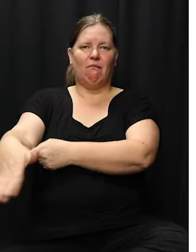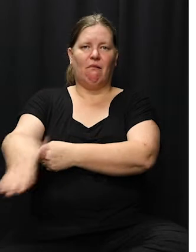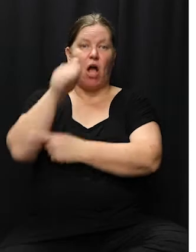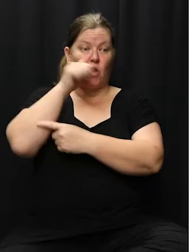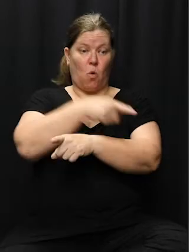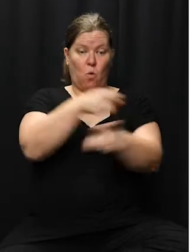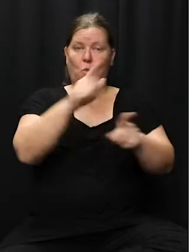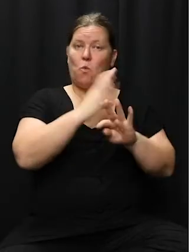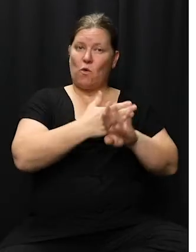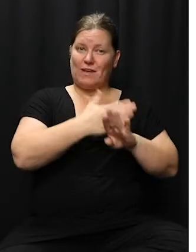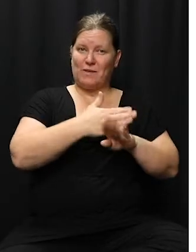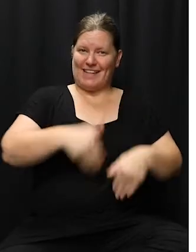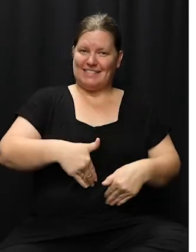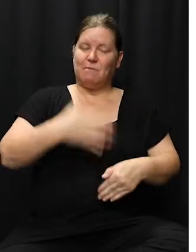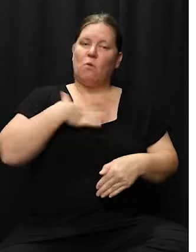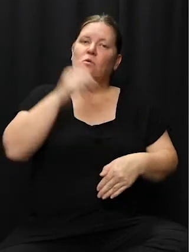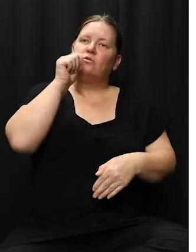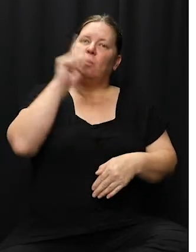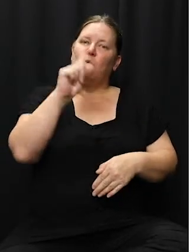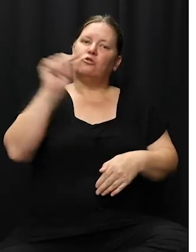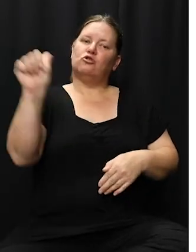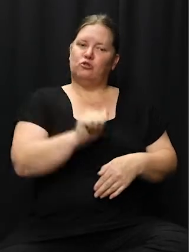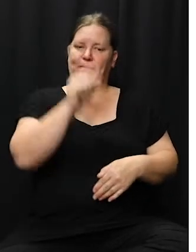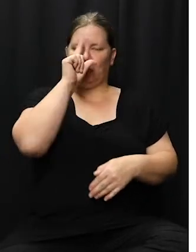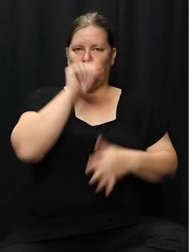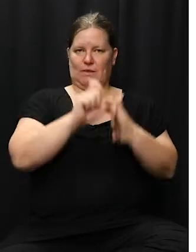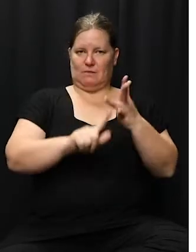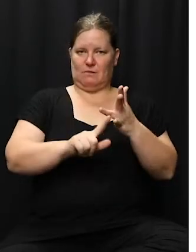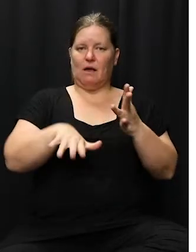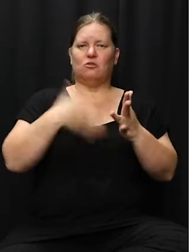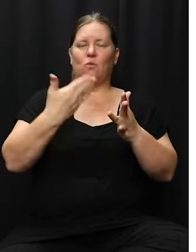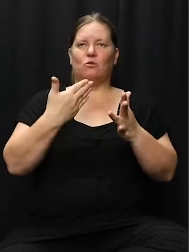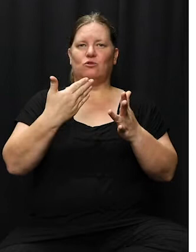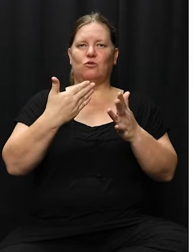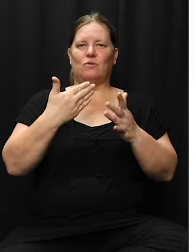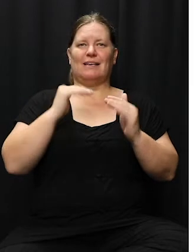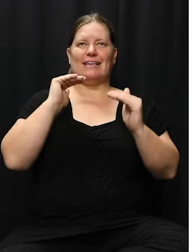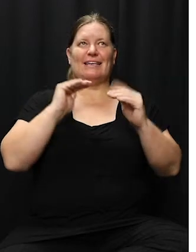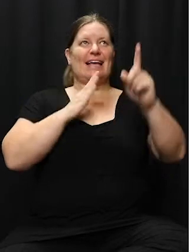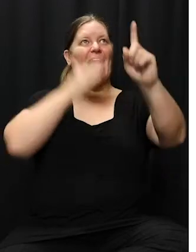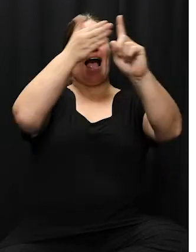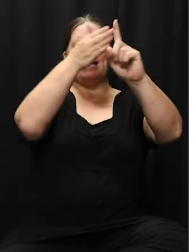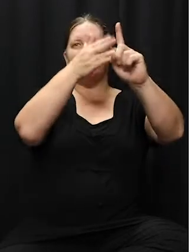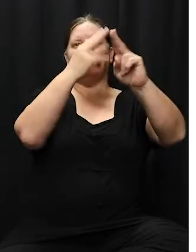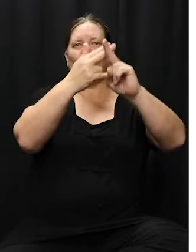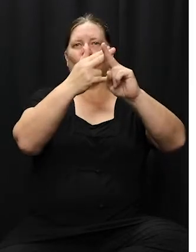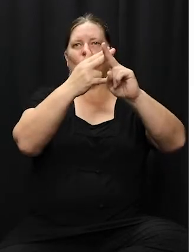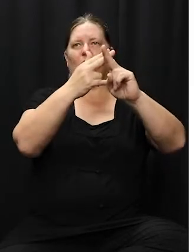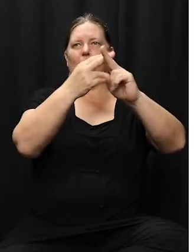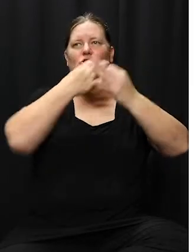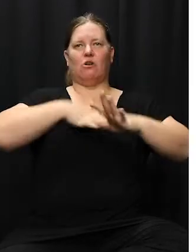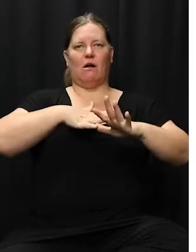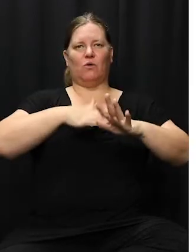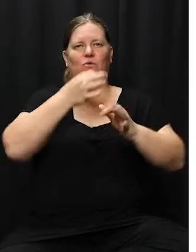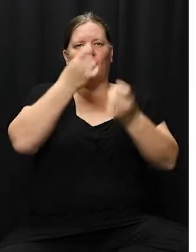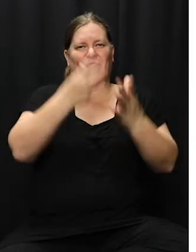not worth it. Absolutely not. But what I'm trying to do is find out, what do native signing kids do? If I'm looking at what the norm is, I don't